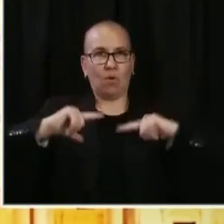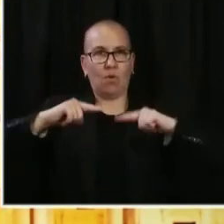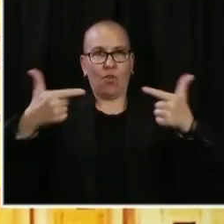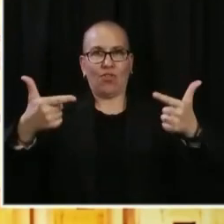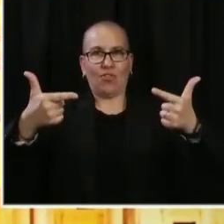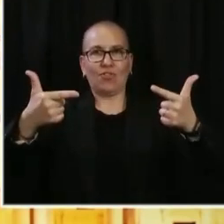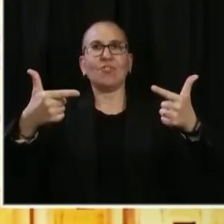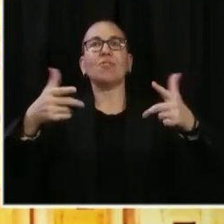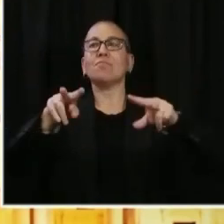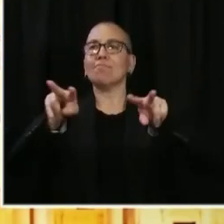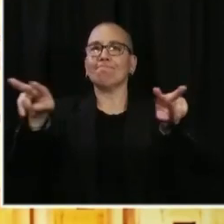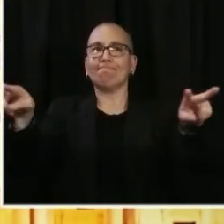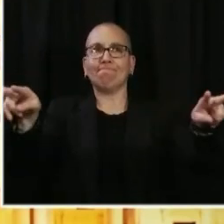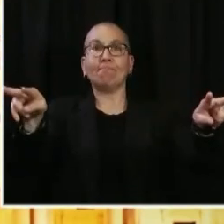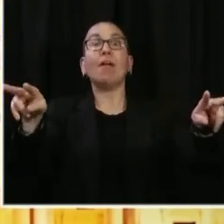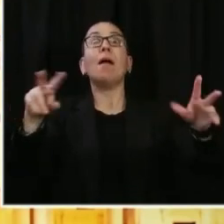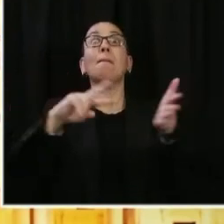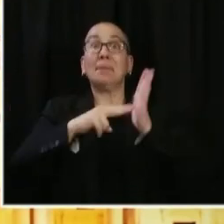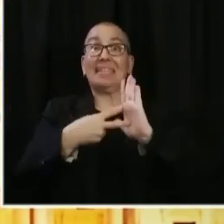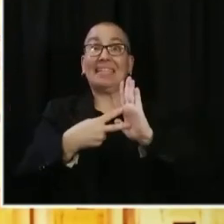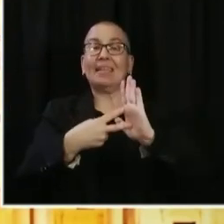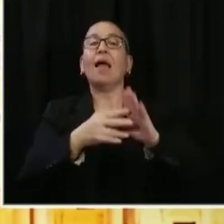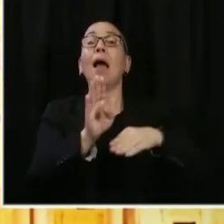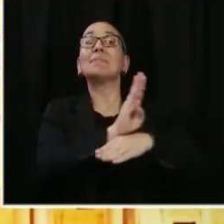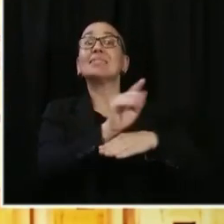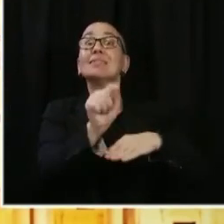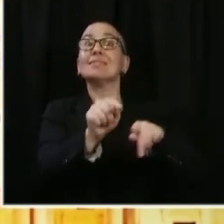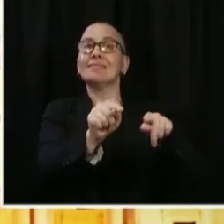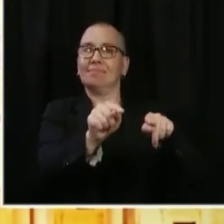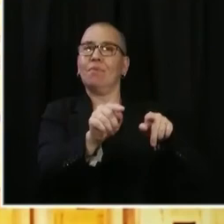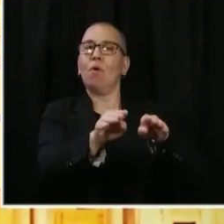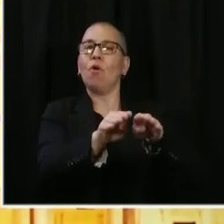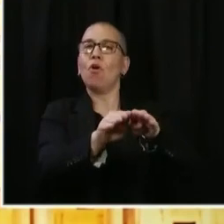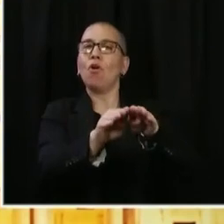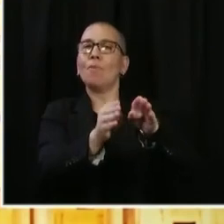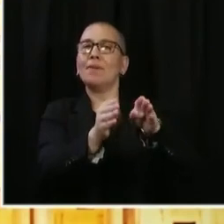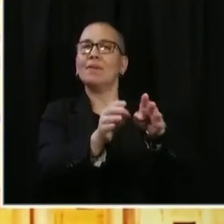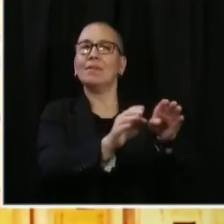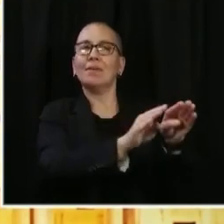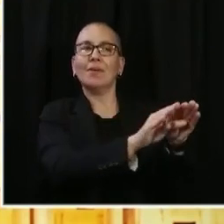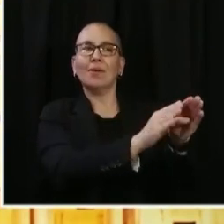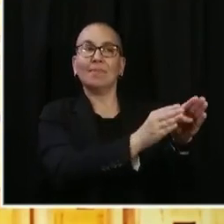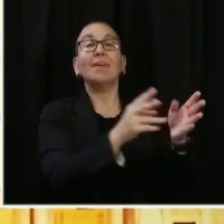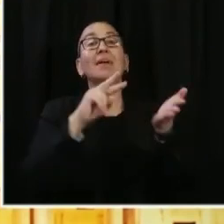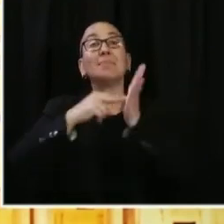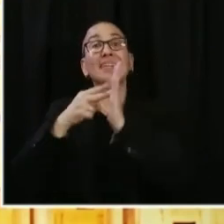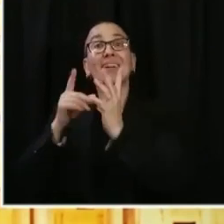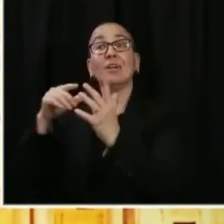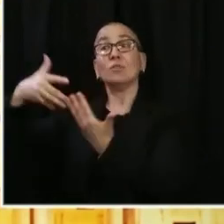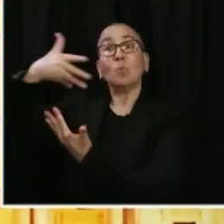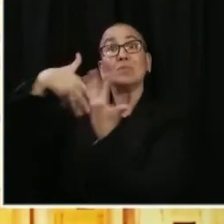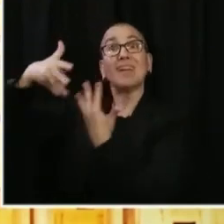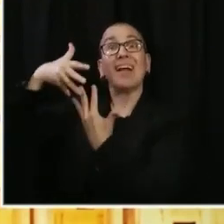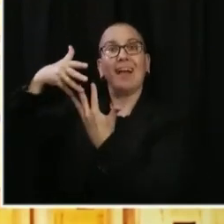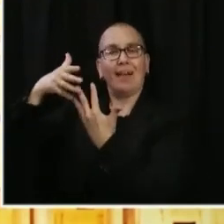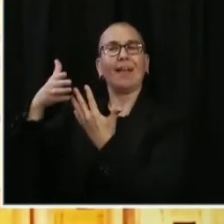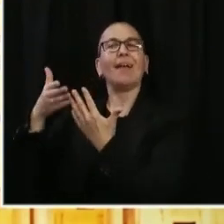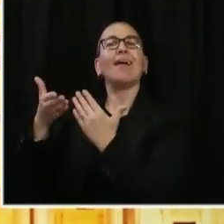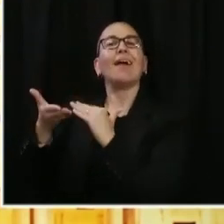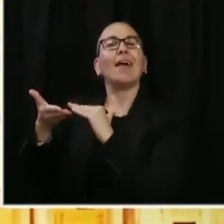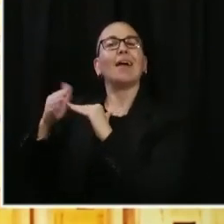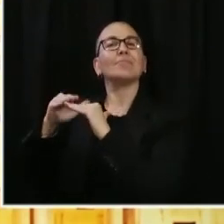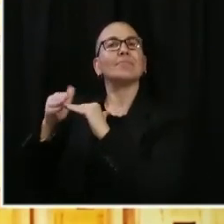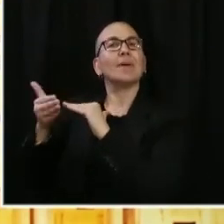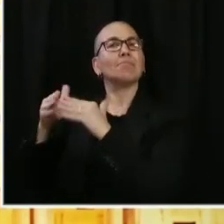we're trusting people to stay safe by making smart choices. However, we know that this will mean more people will get sick and some will end up